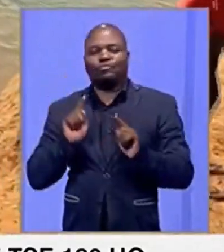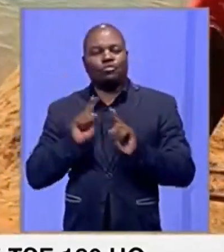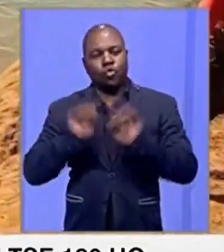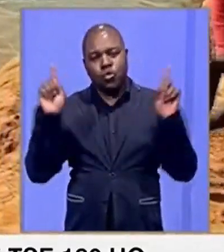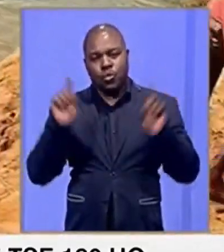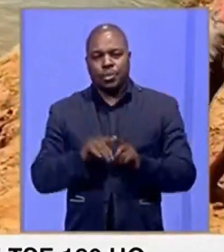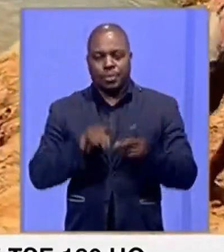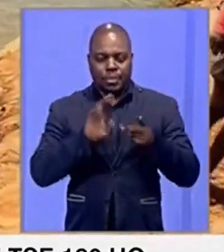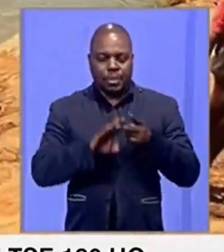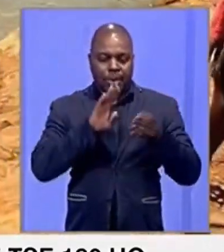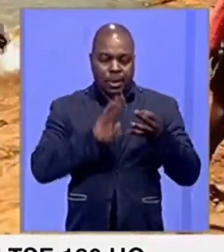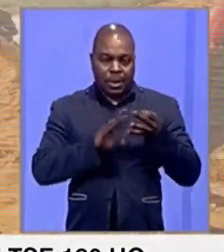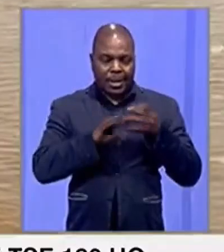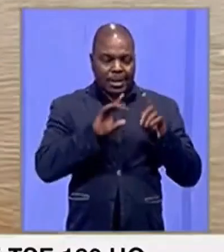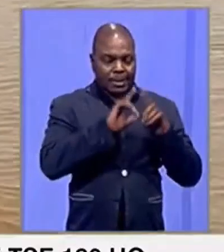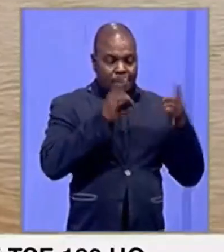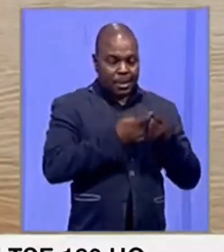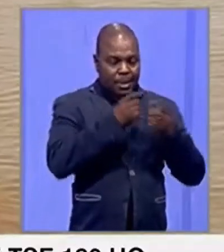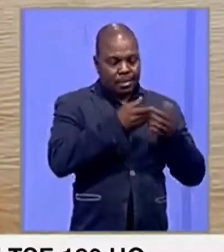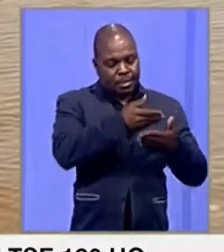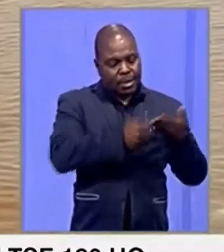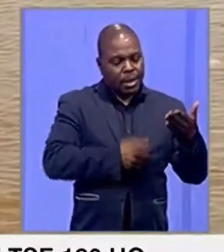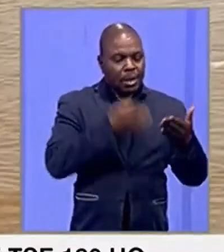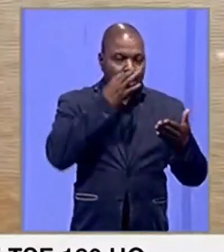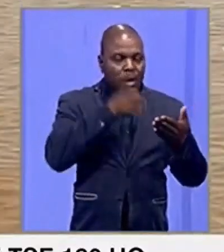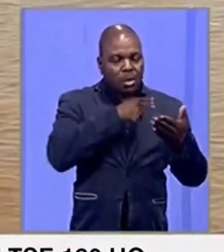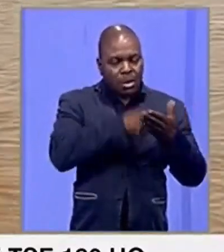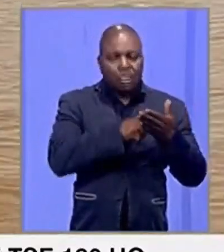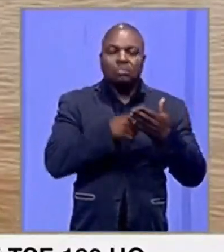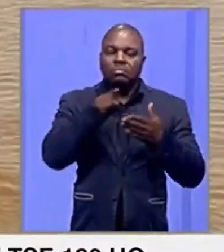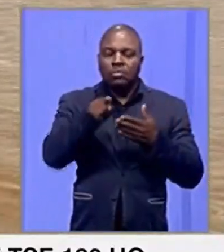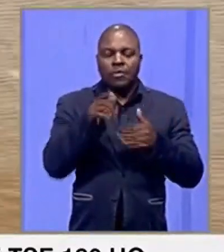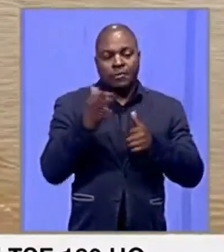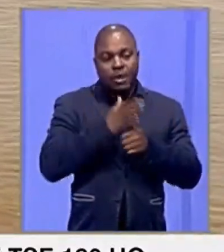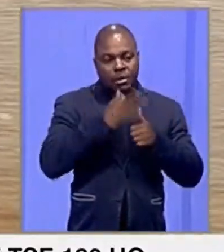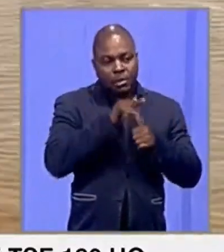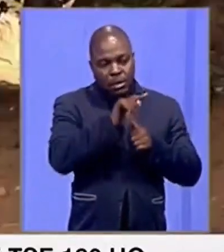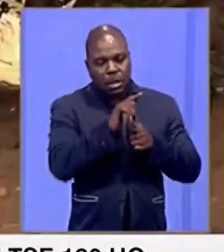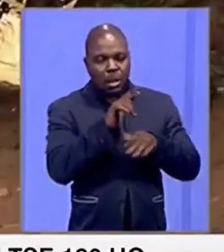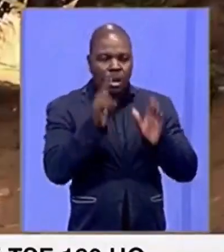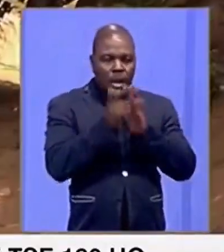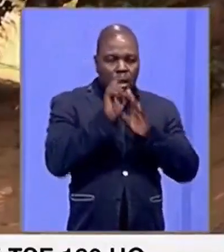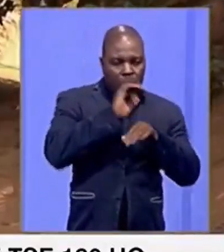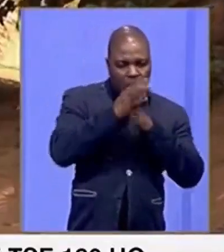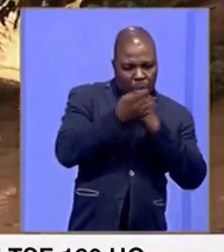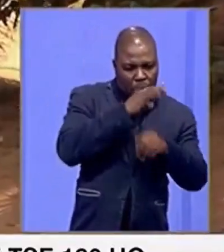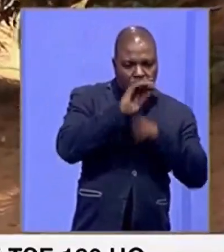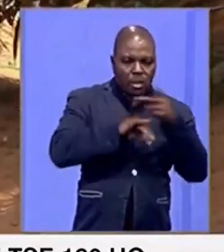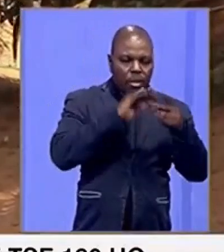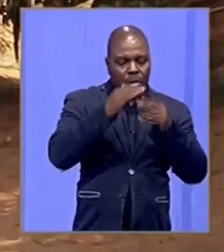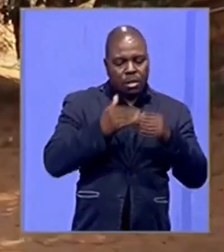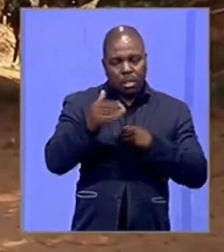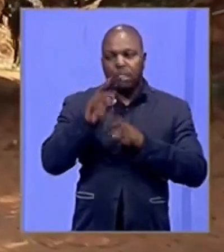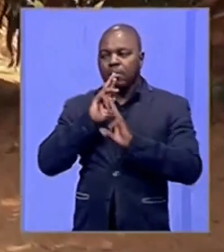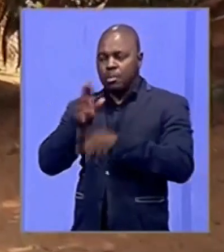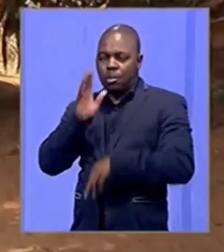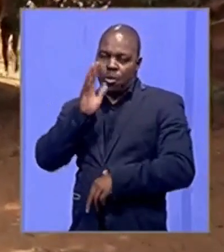e lokolotsweng ke lefapha letona le boletse hore le tla latela keletso ya semolao kahlolong tsena mme le tla arabela ha nako e ntse e